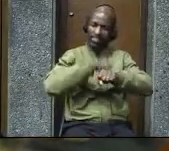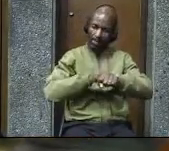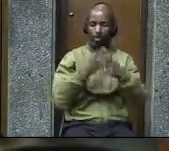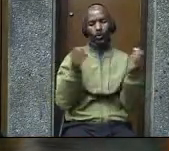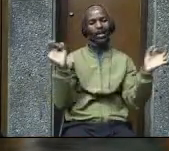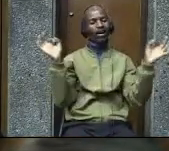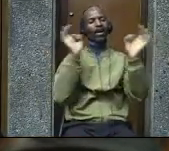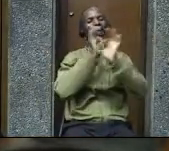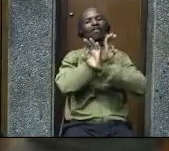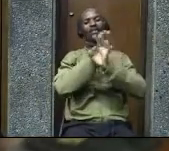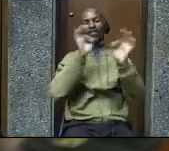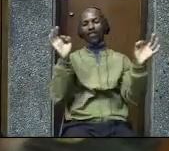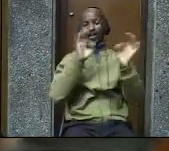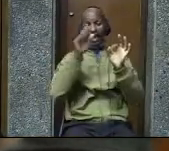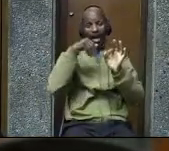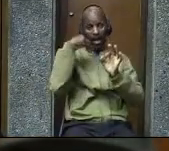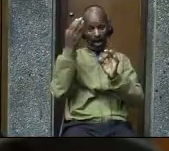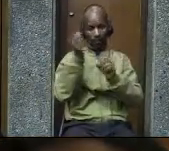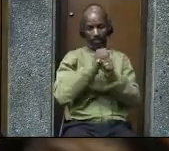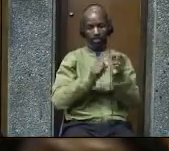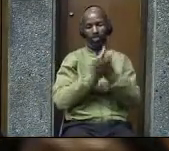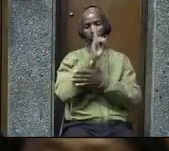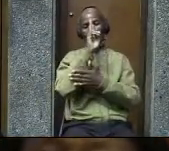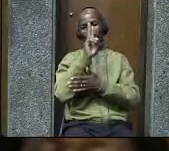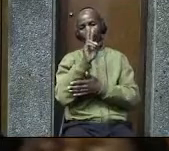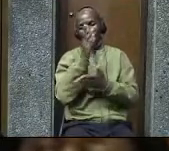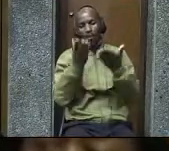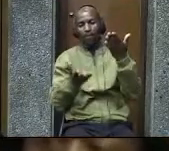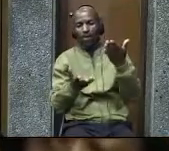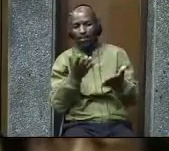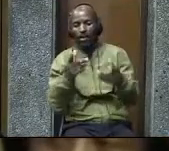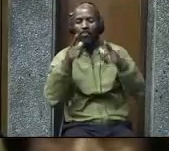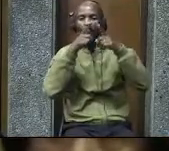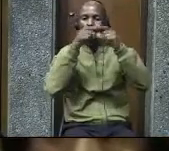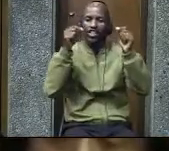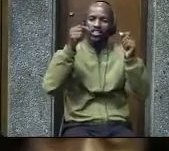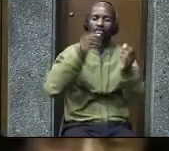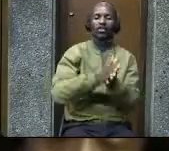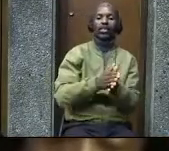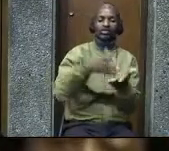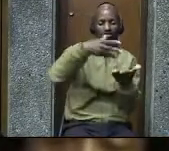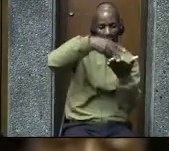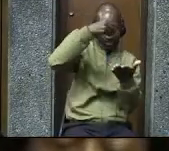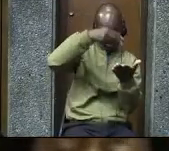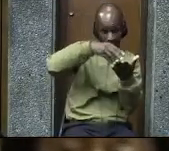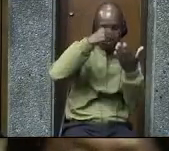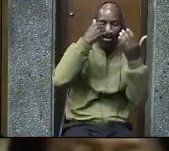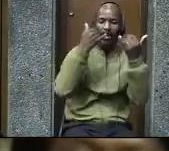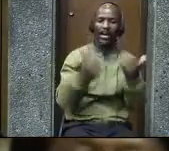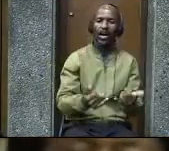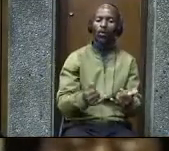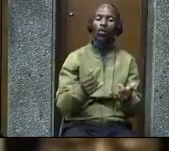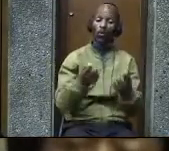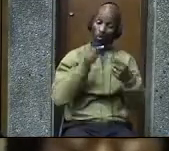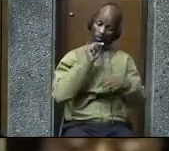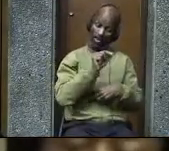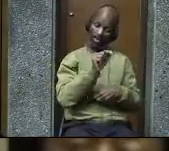without doing anything after matriculating or maybe finishing their studies. So they